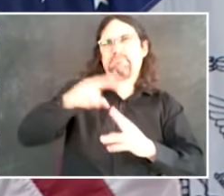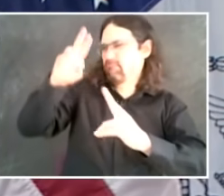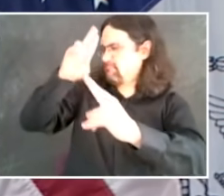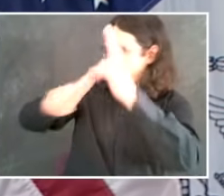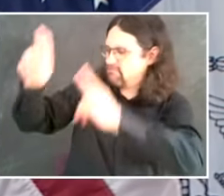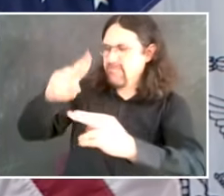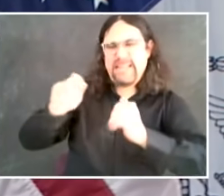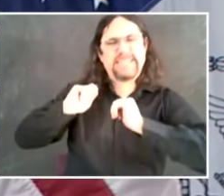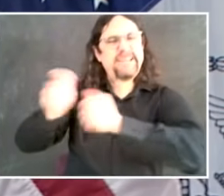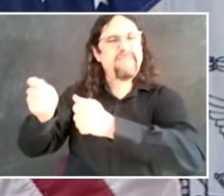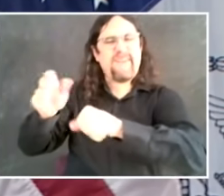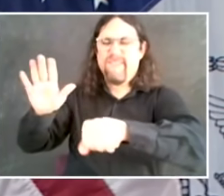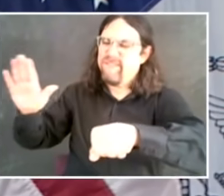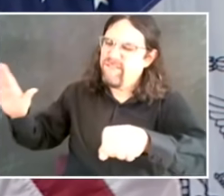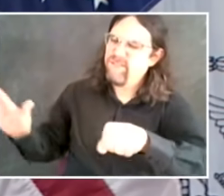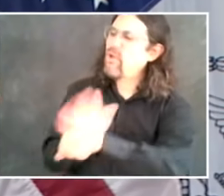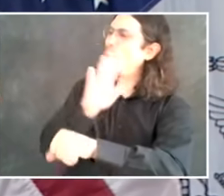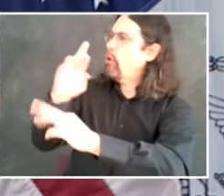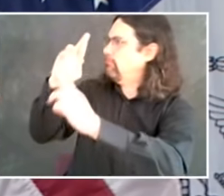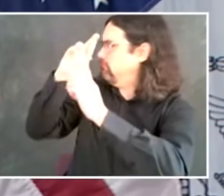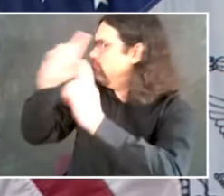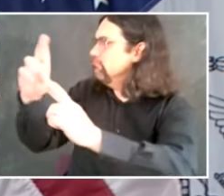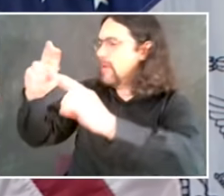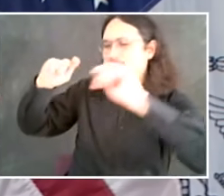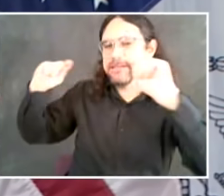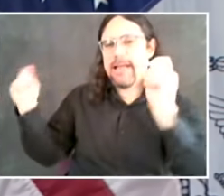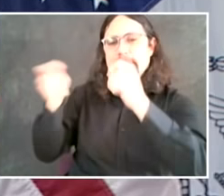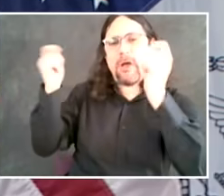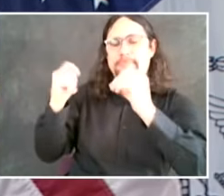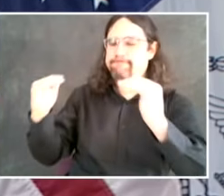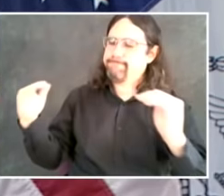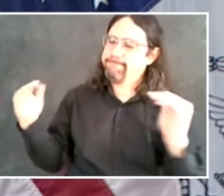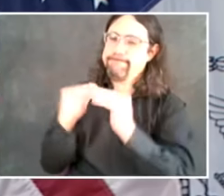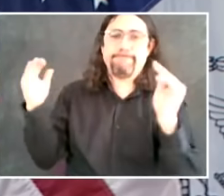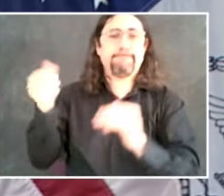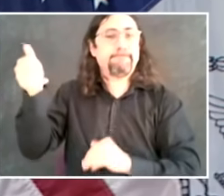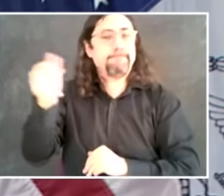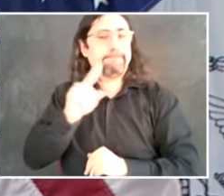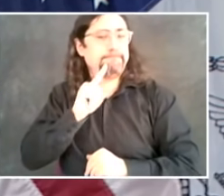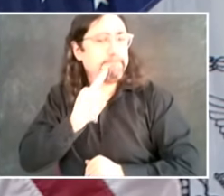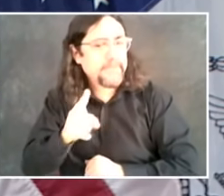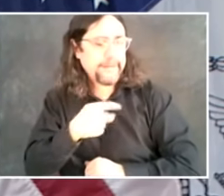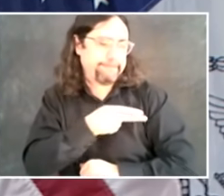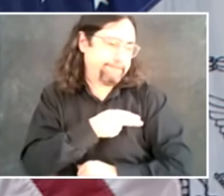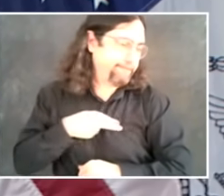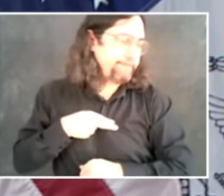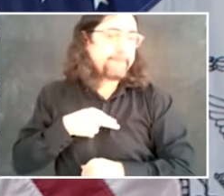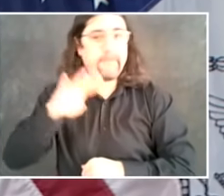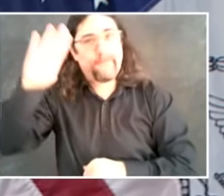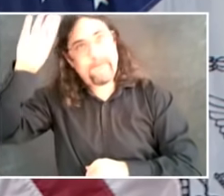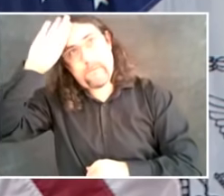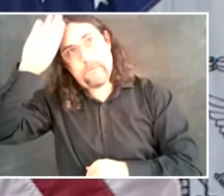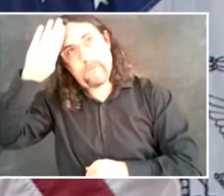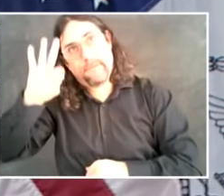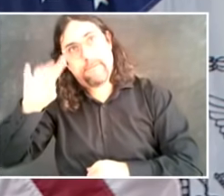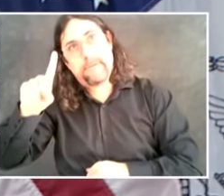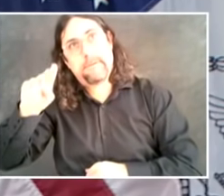first responders honored him as if he had been a lifelong New Yorker. And I know the Carey family was deeply moved by